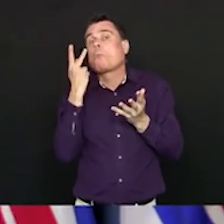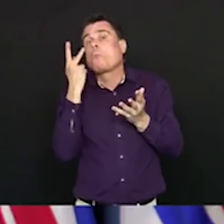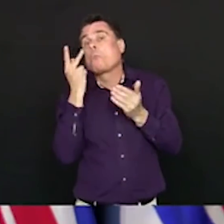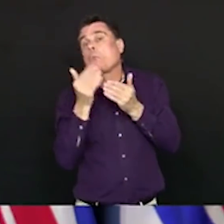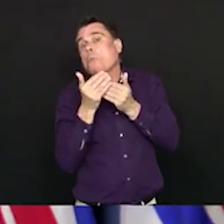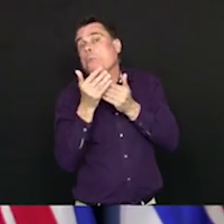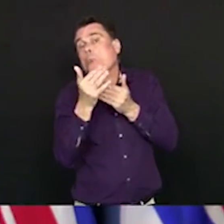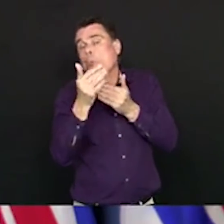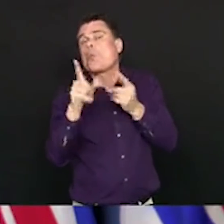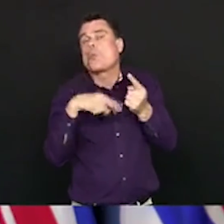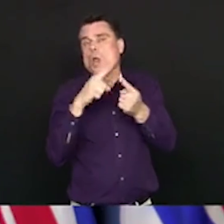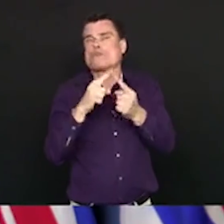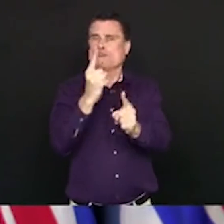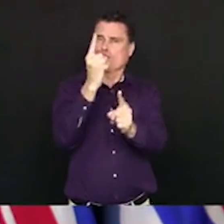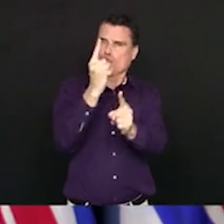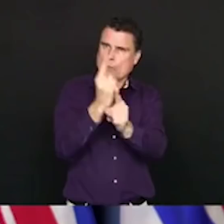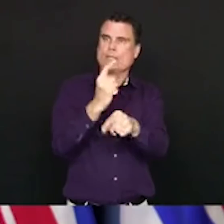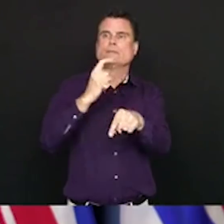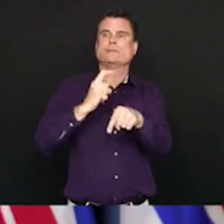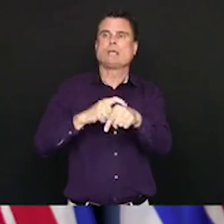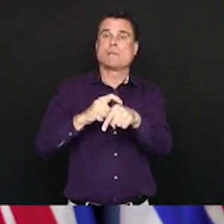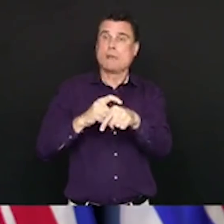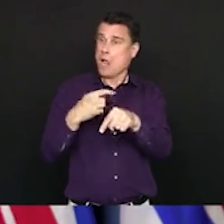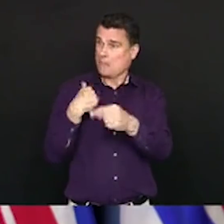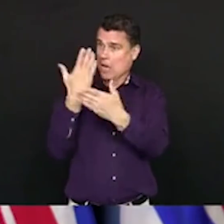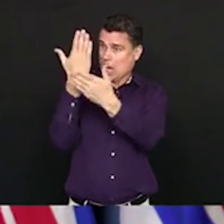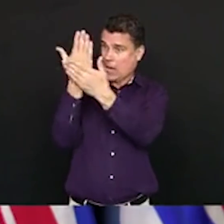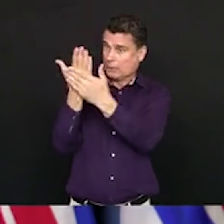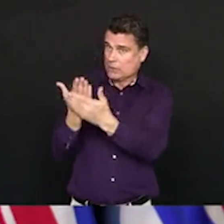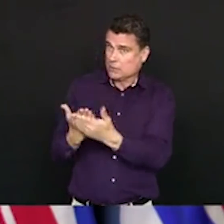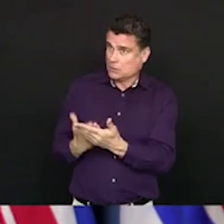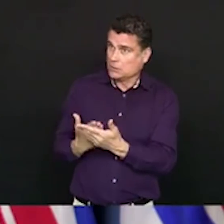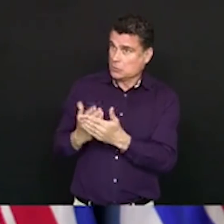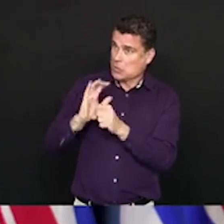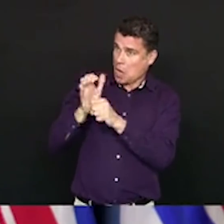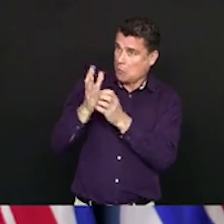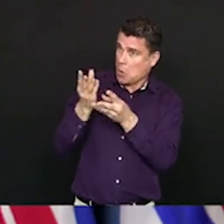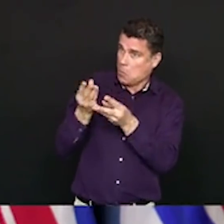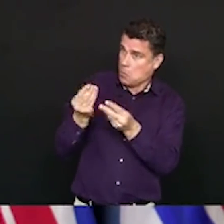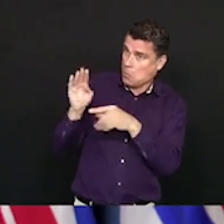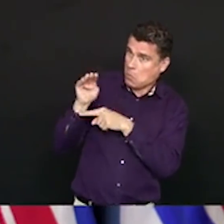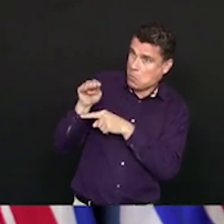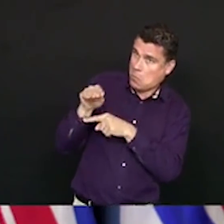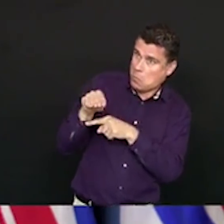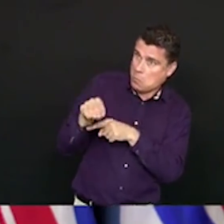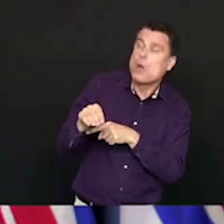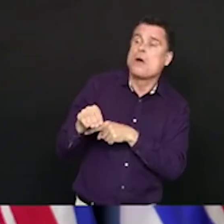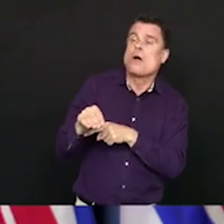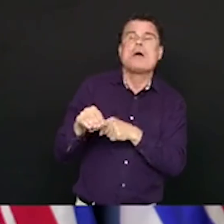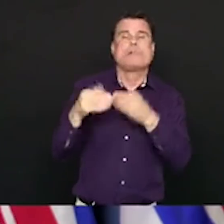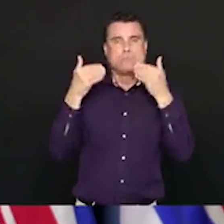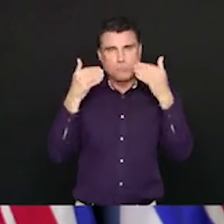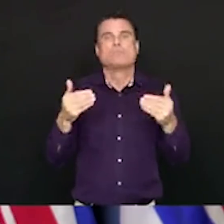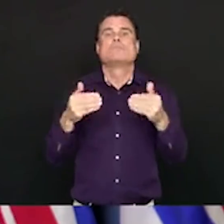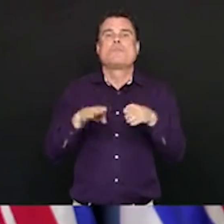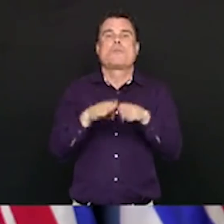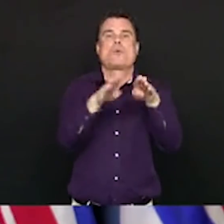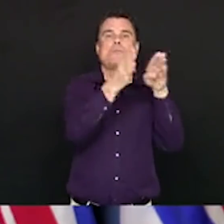I think we'll be in a good place. But we're planning for that and have been planning for it for a number of weeks, making sure that the lines of communication